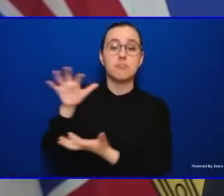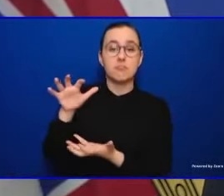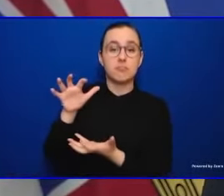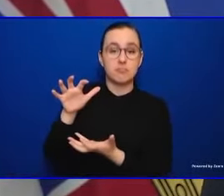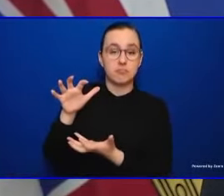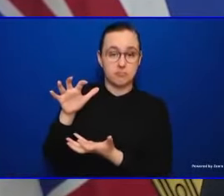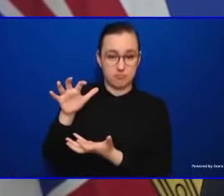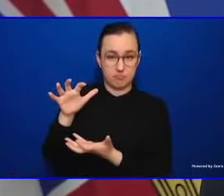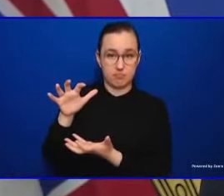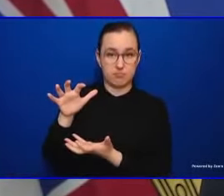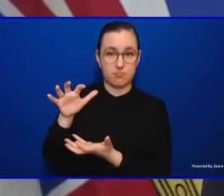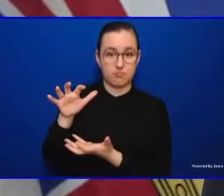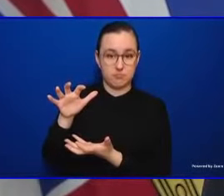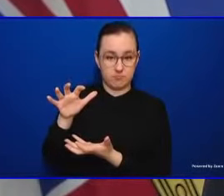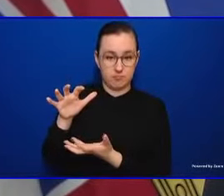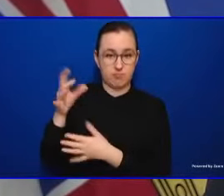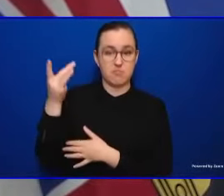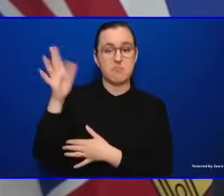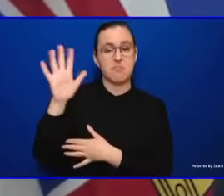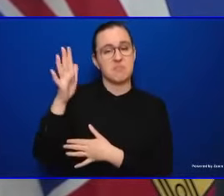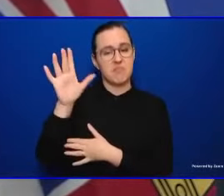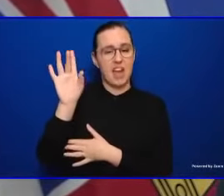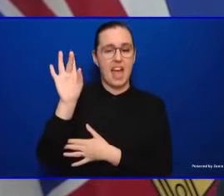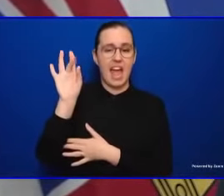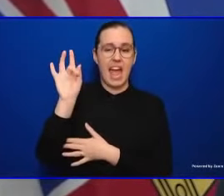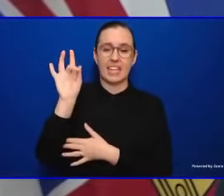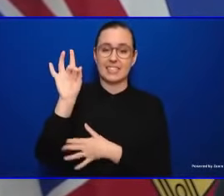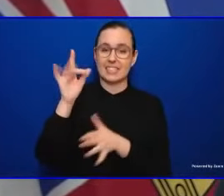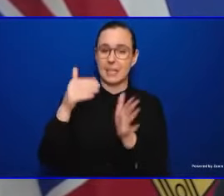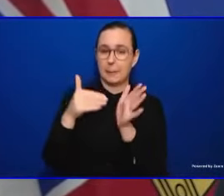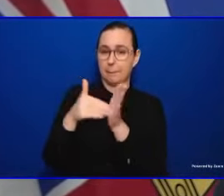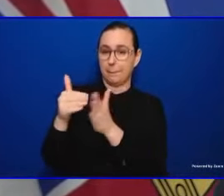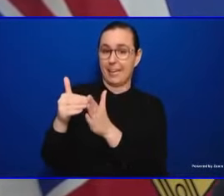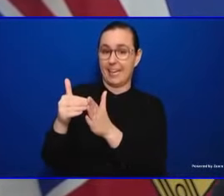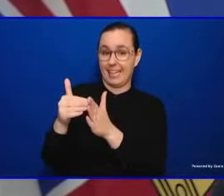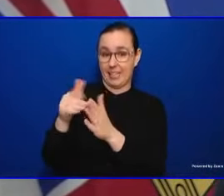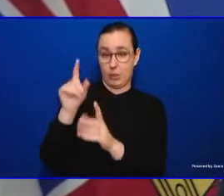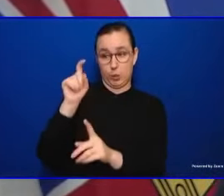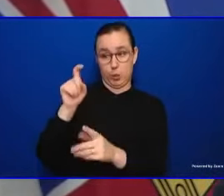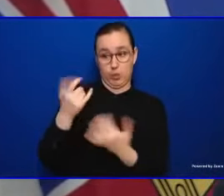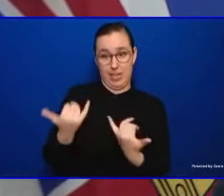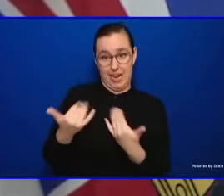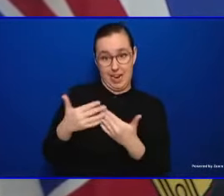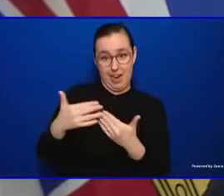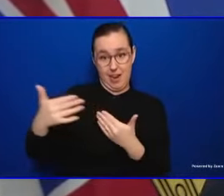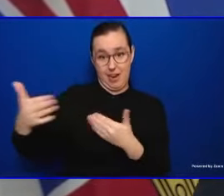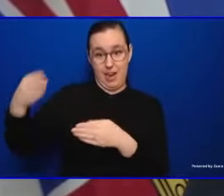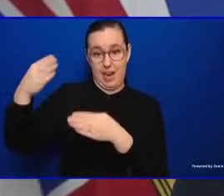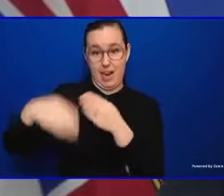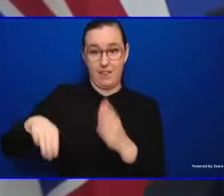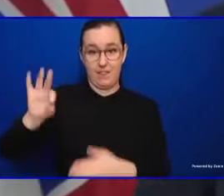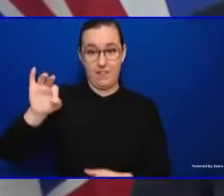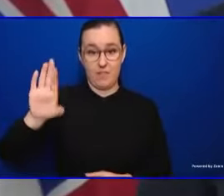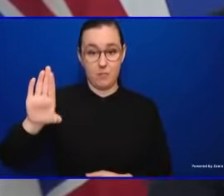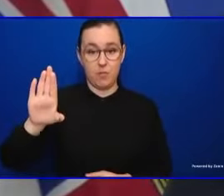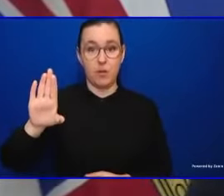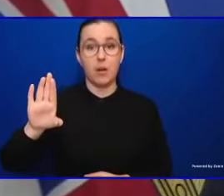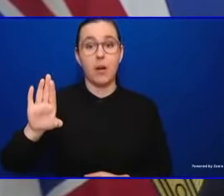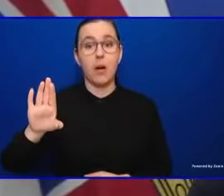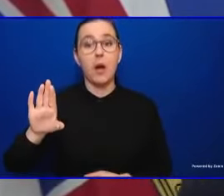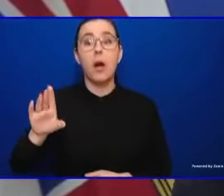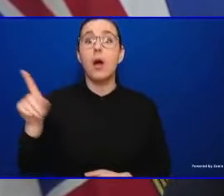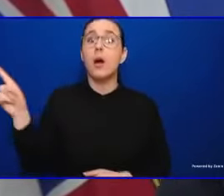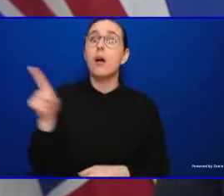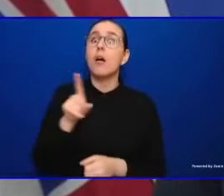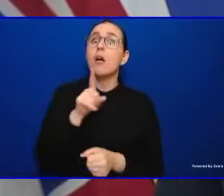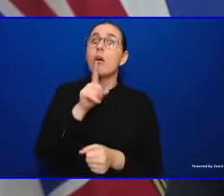week. 90,000 of these tests will arrive in Vancouver today, 310,000 are on their way and expected to arrive